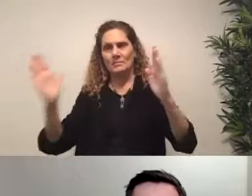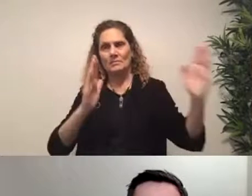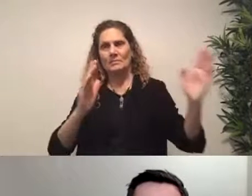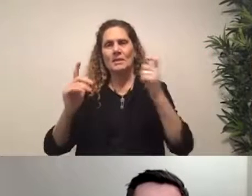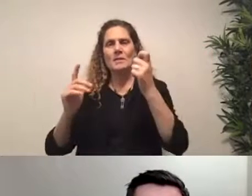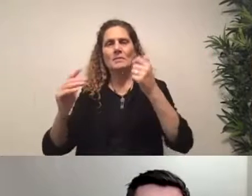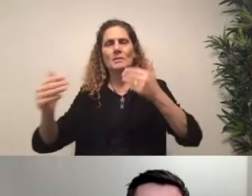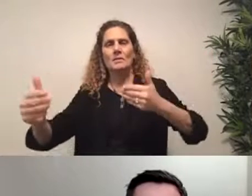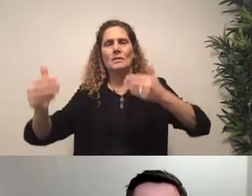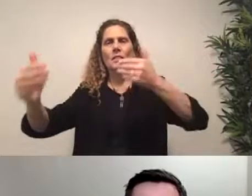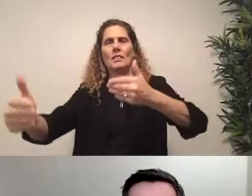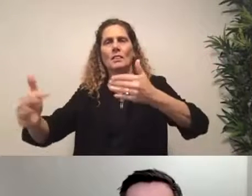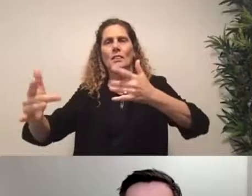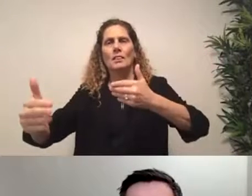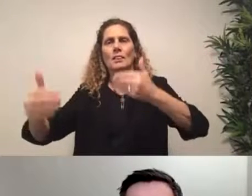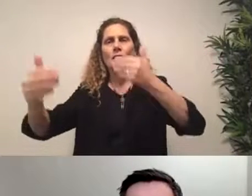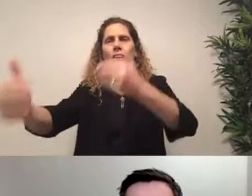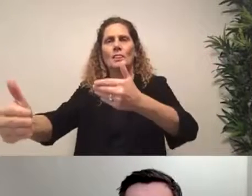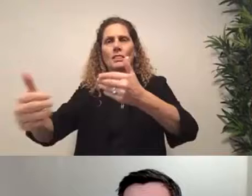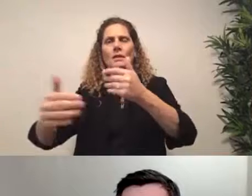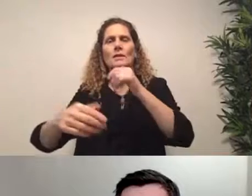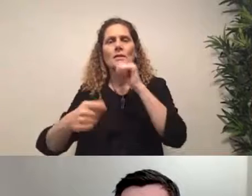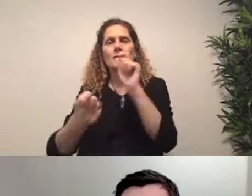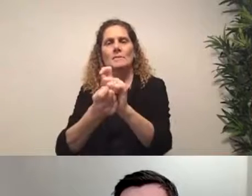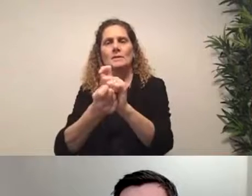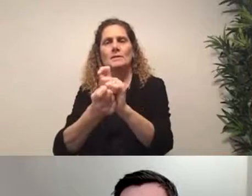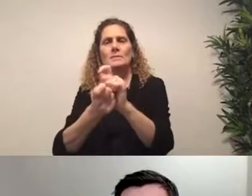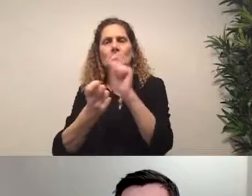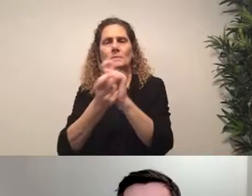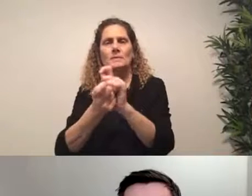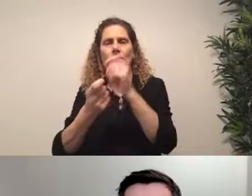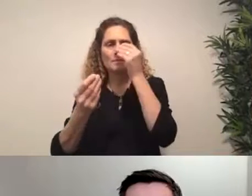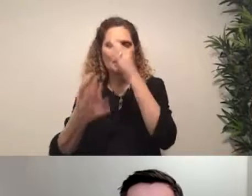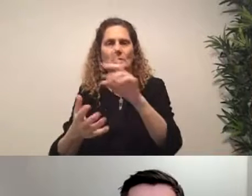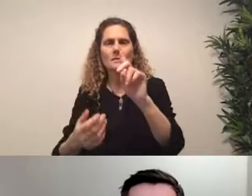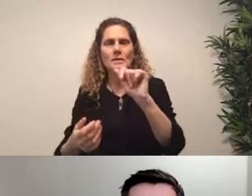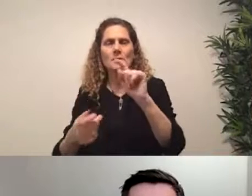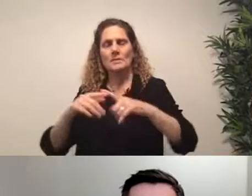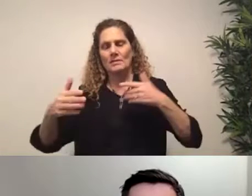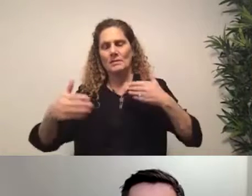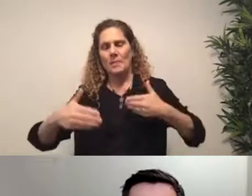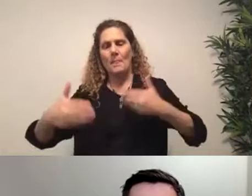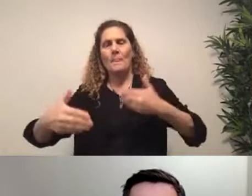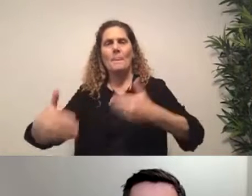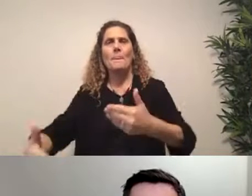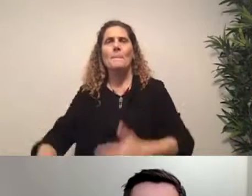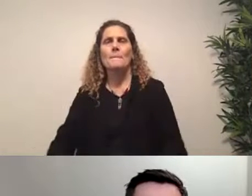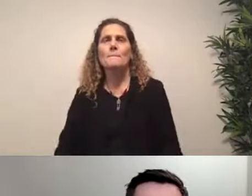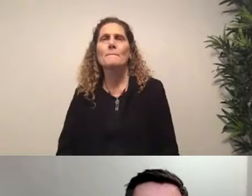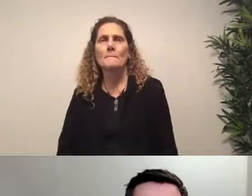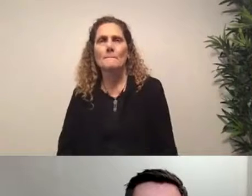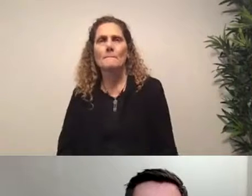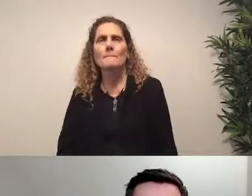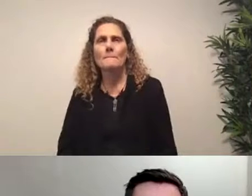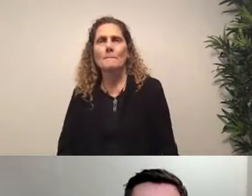later, hospitalizations, and then sometime later, deaths. We would hope and expect that we'll start to see a decrease in deaths in the next